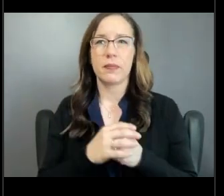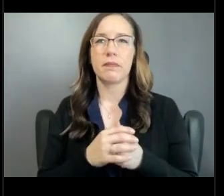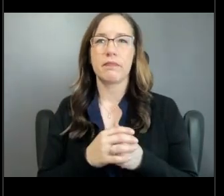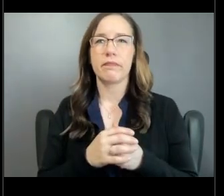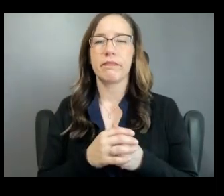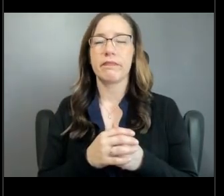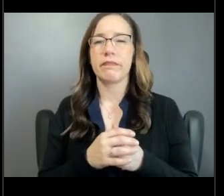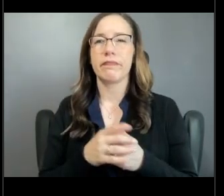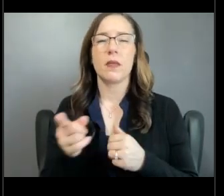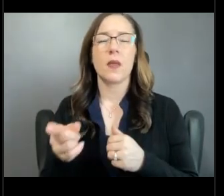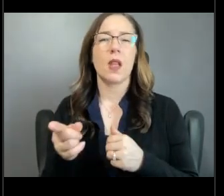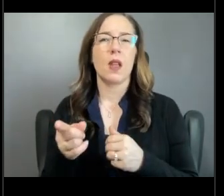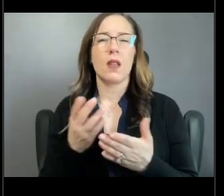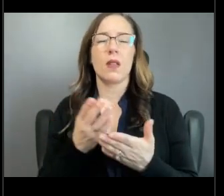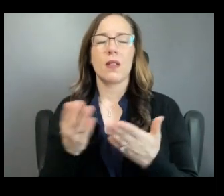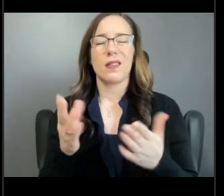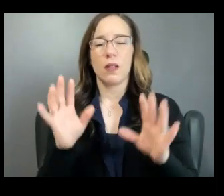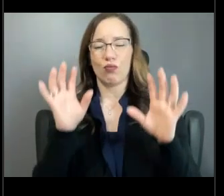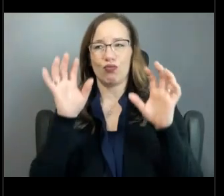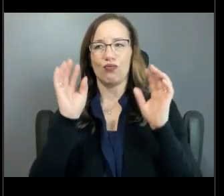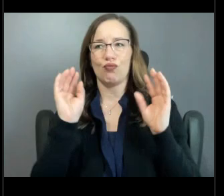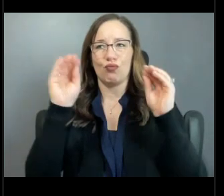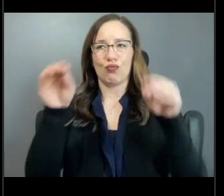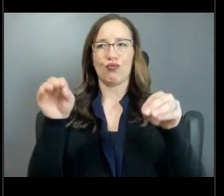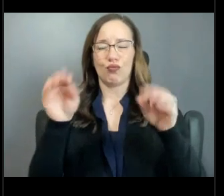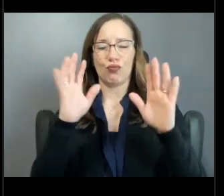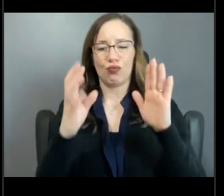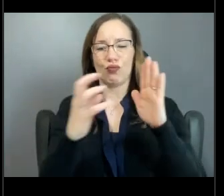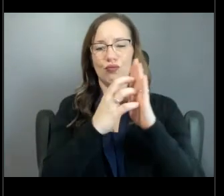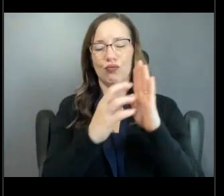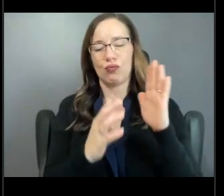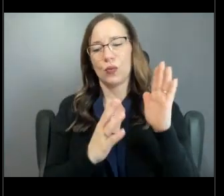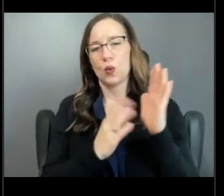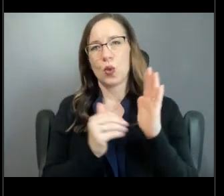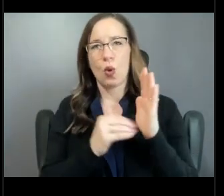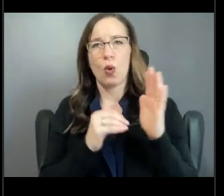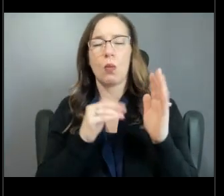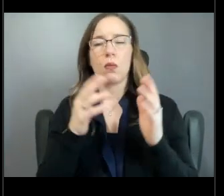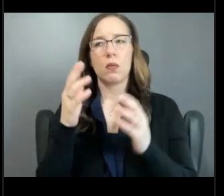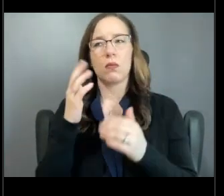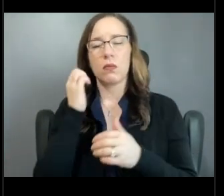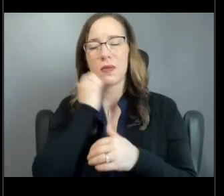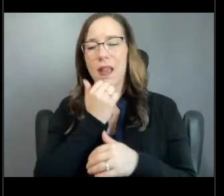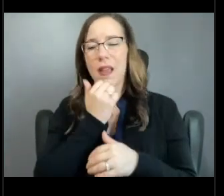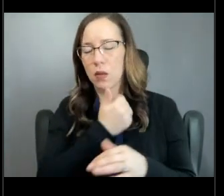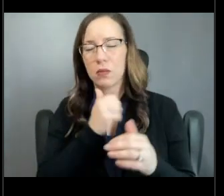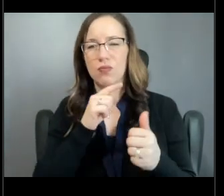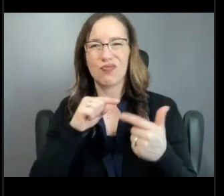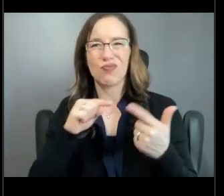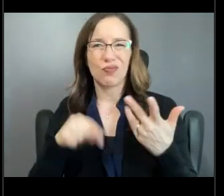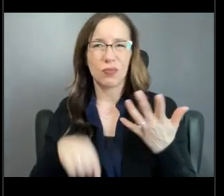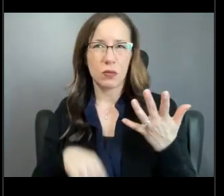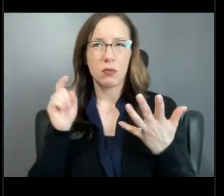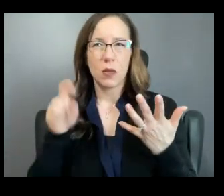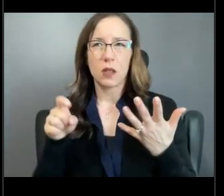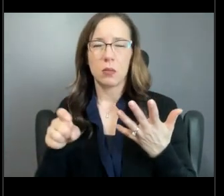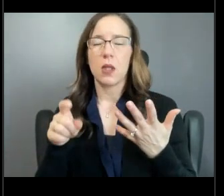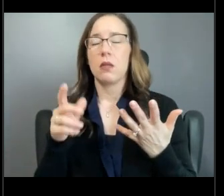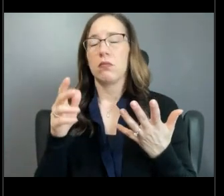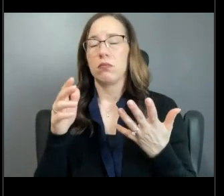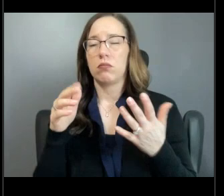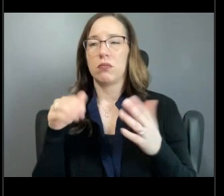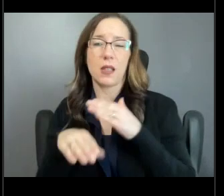Fixtures in public restrooms are required to be accessible. However, accessories like